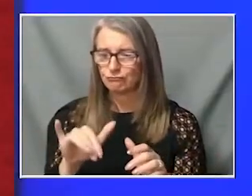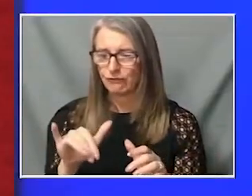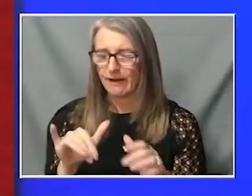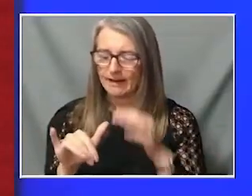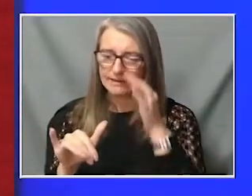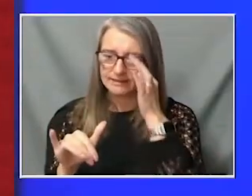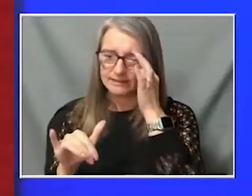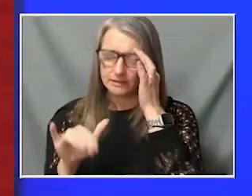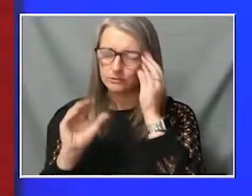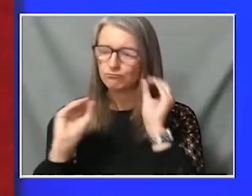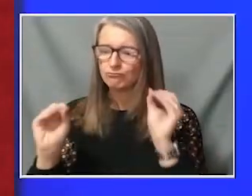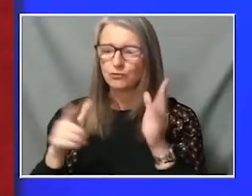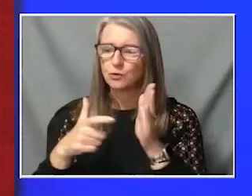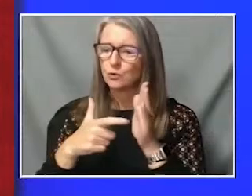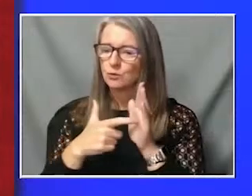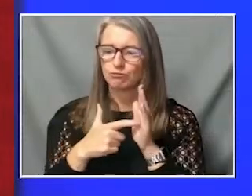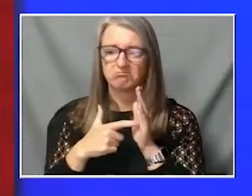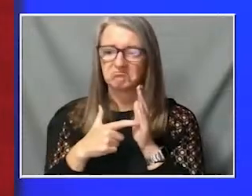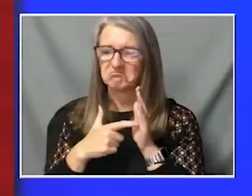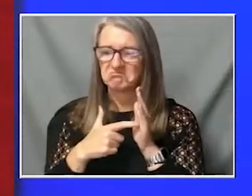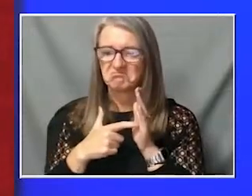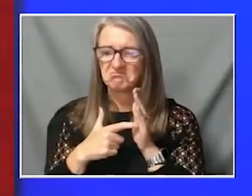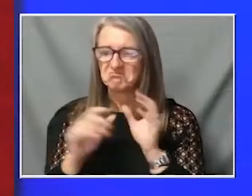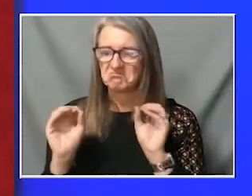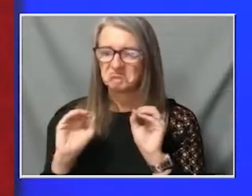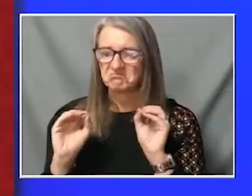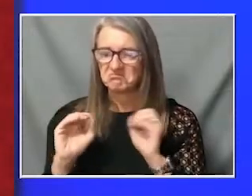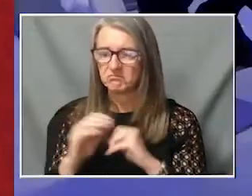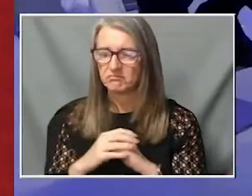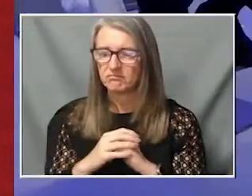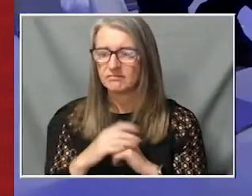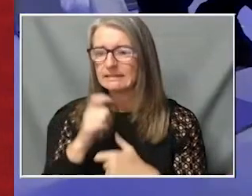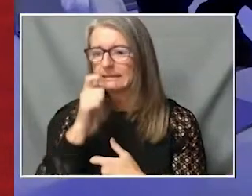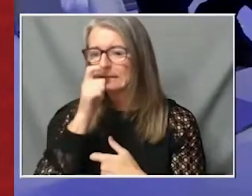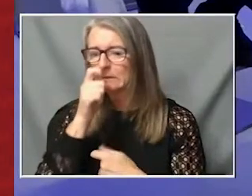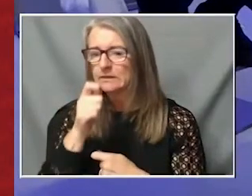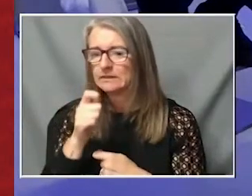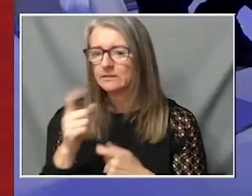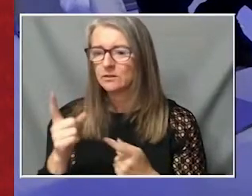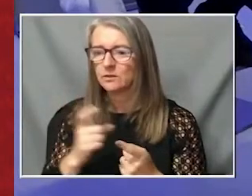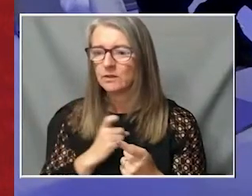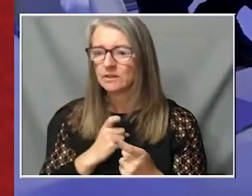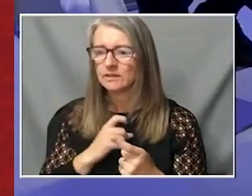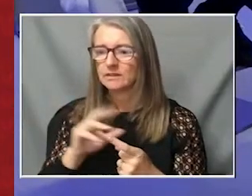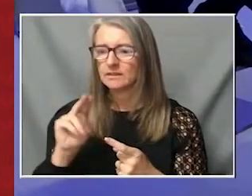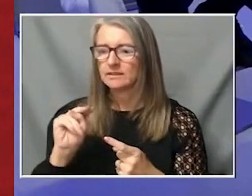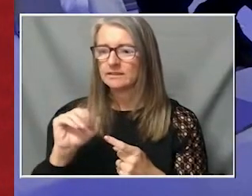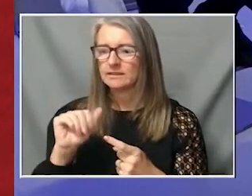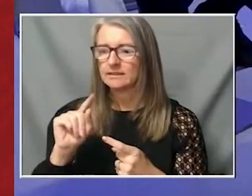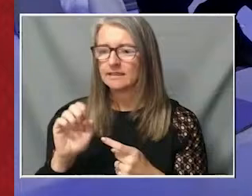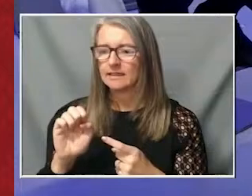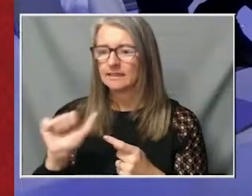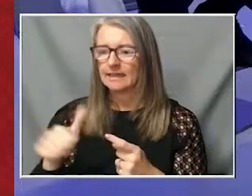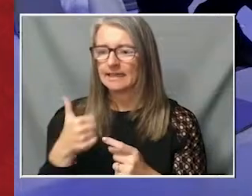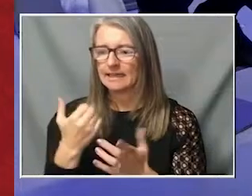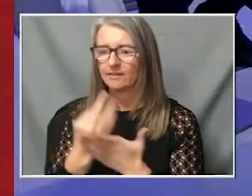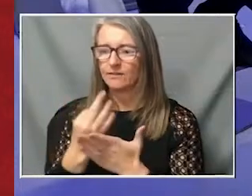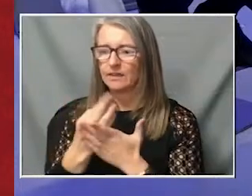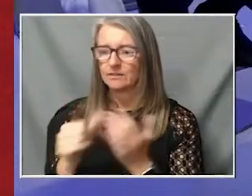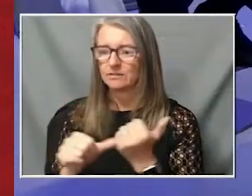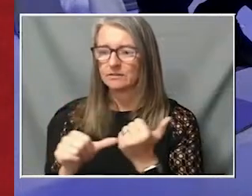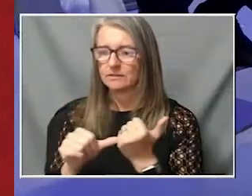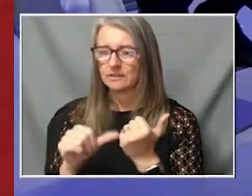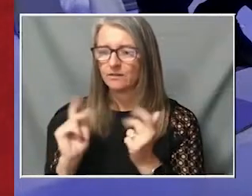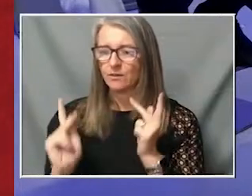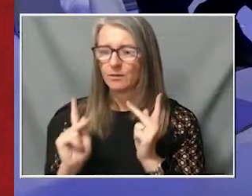No requirements necessarily? No requirement. Interesting. Question from Nate. Is there any financial assistance available for